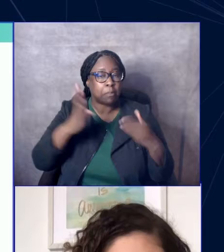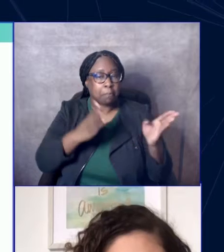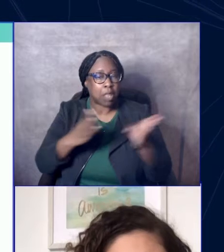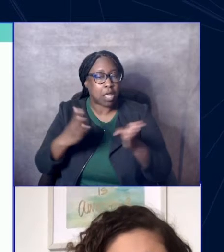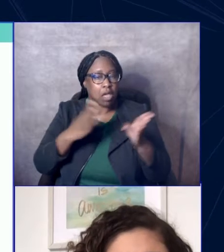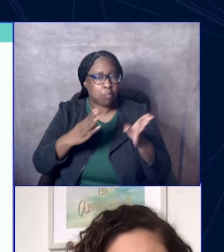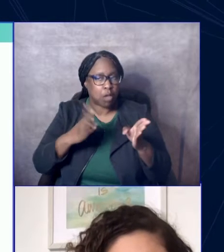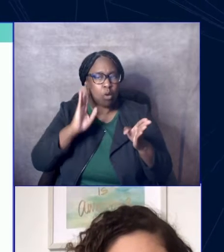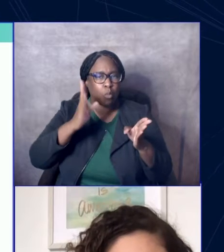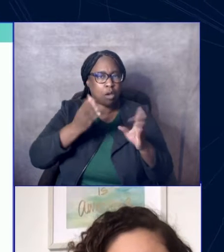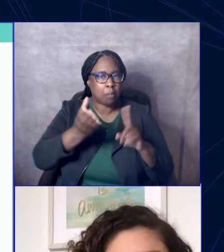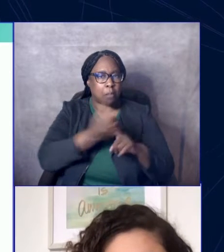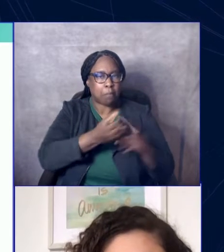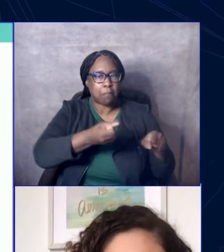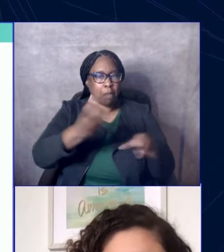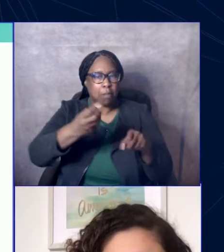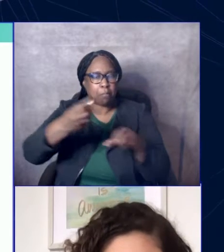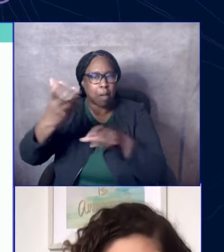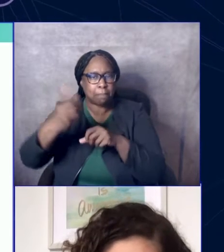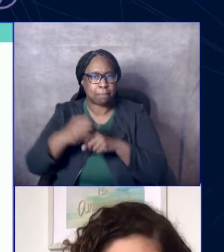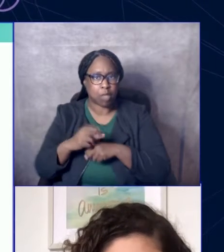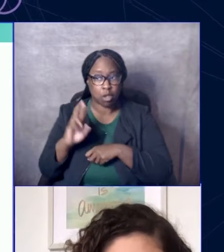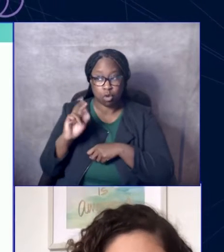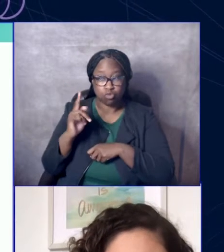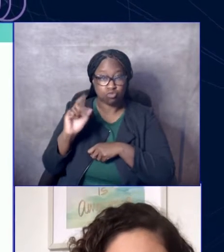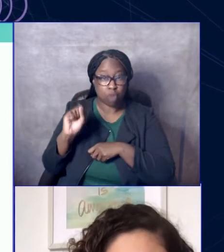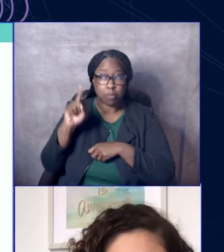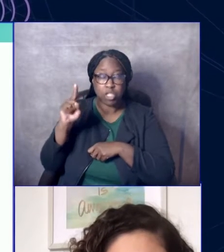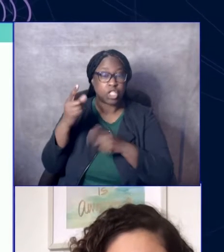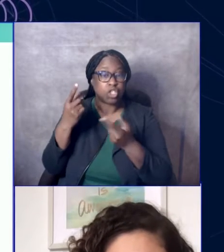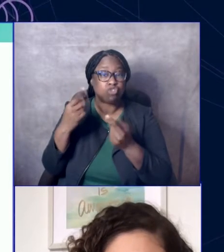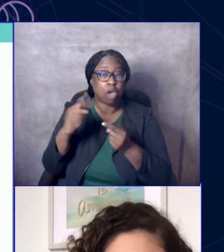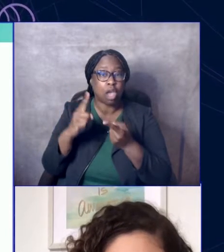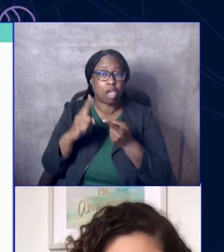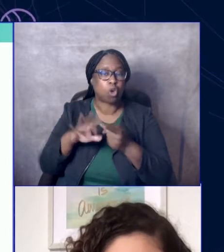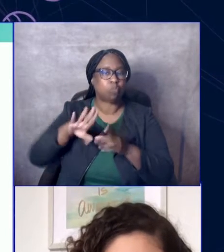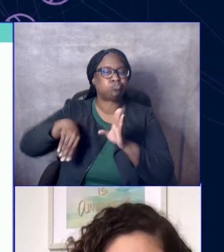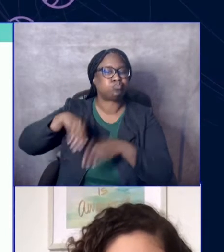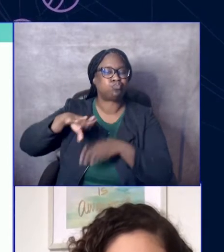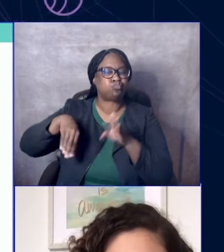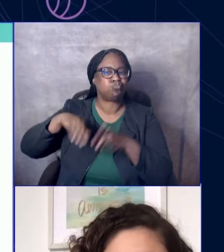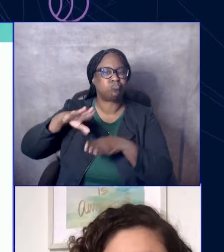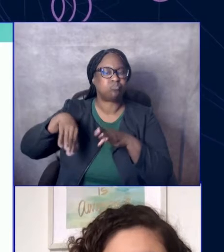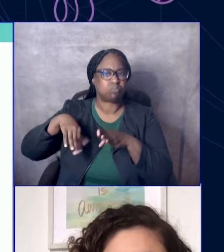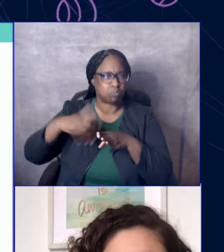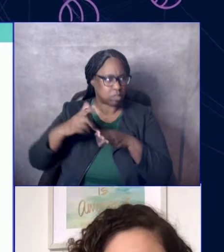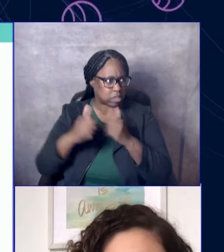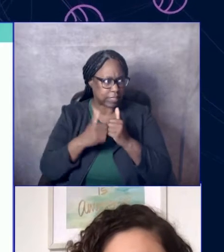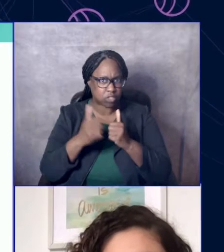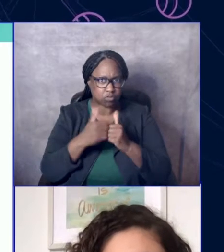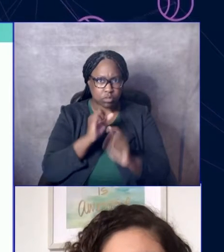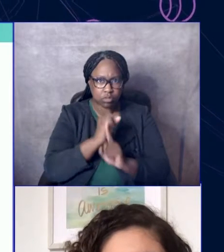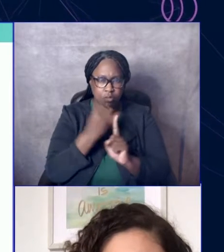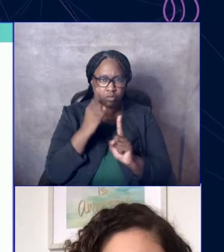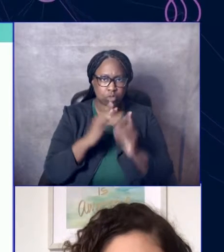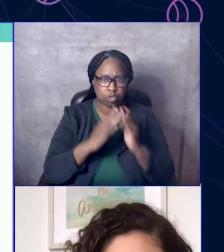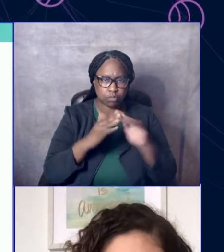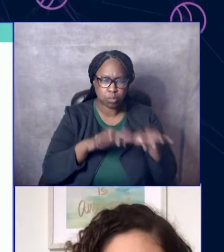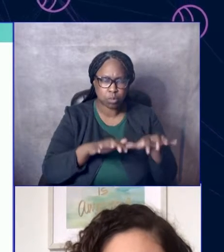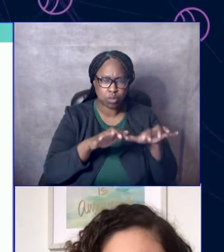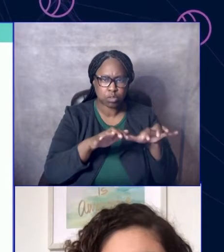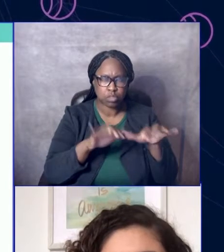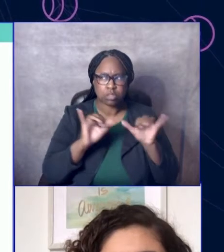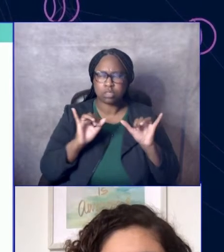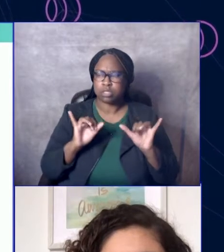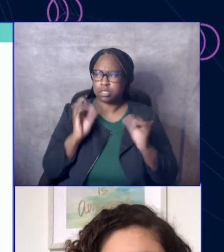experience. And Roberts was trying to erase the dangers that our community was in. So the question we had to grapple with was,